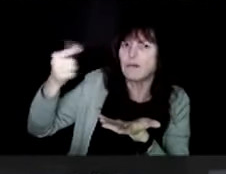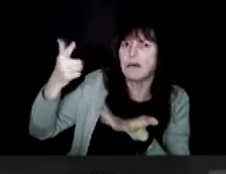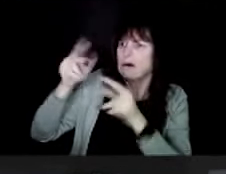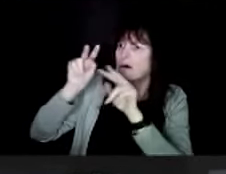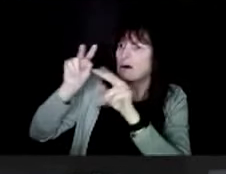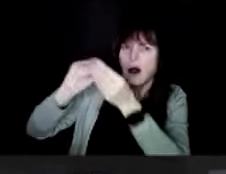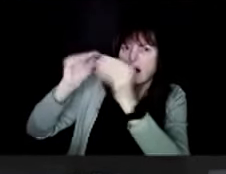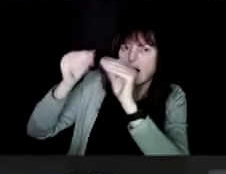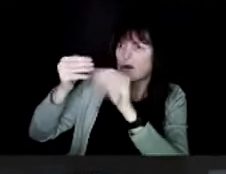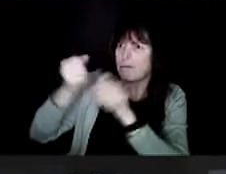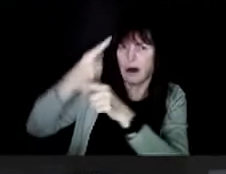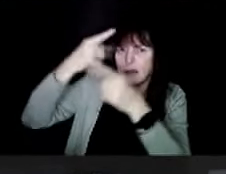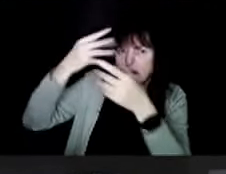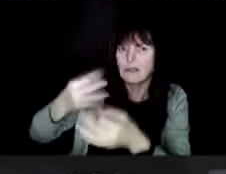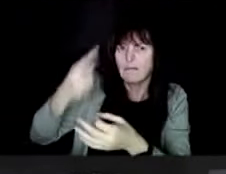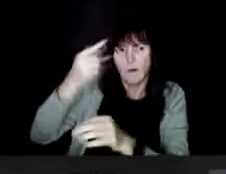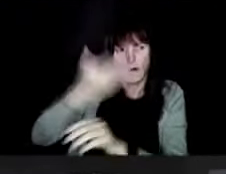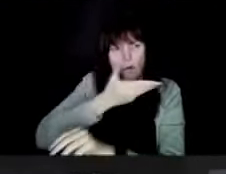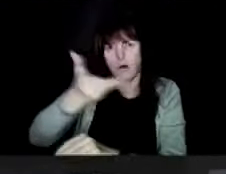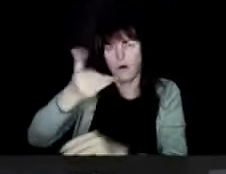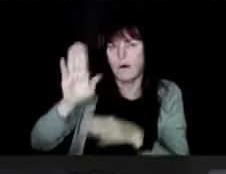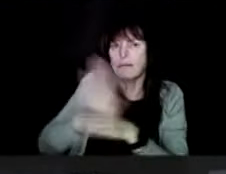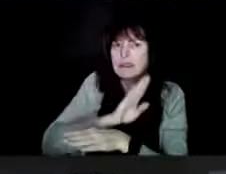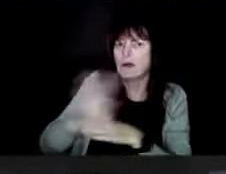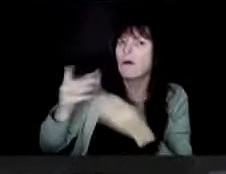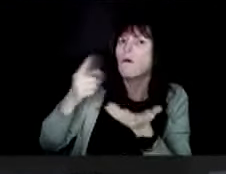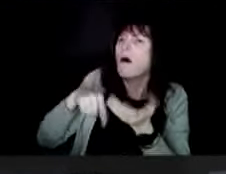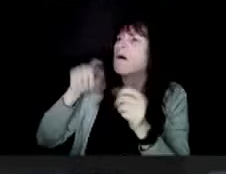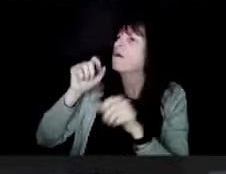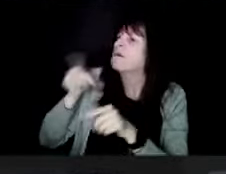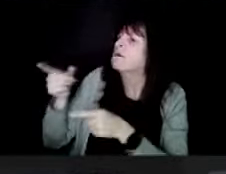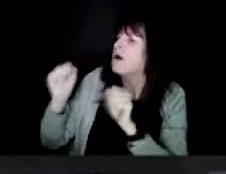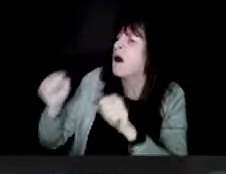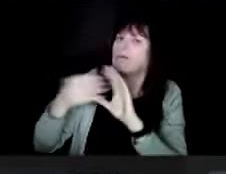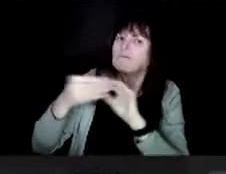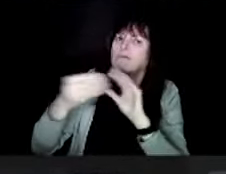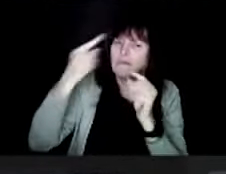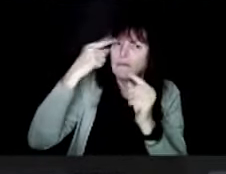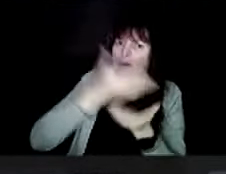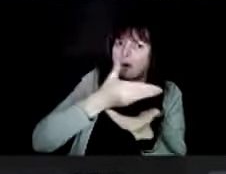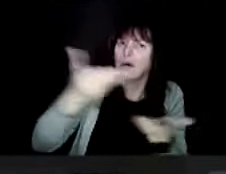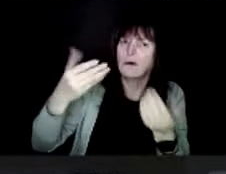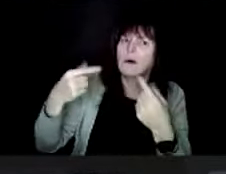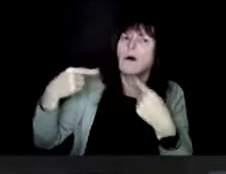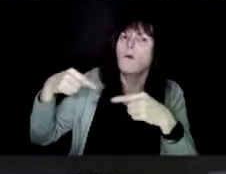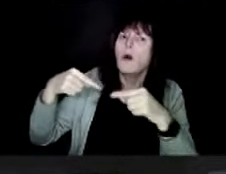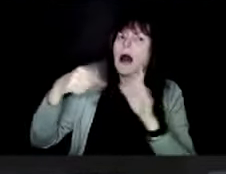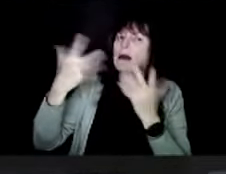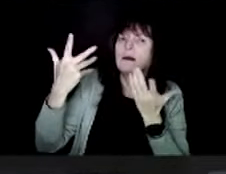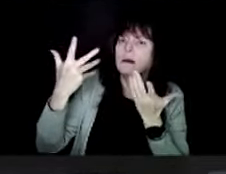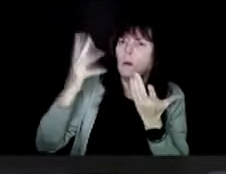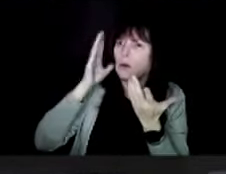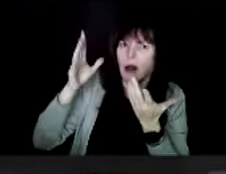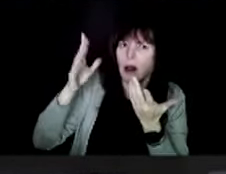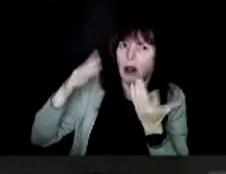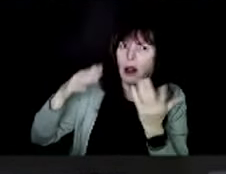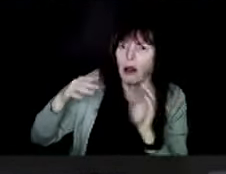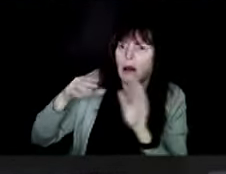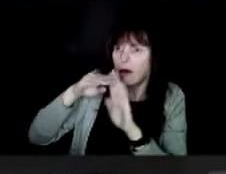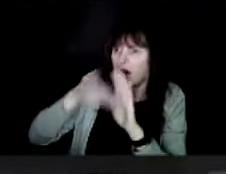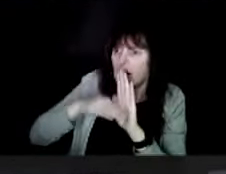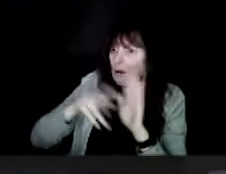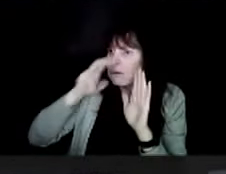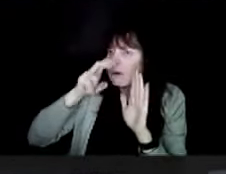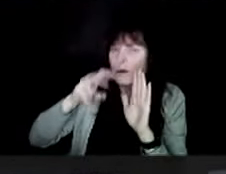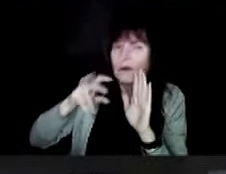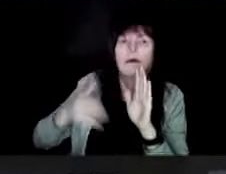them about the likelihood of whether restrictions will lift on January 26th? And can you also explain what specific threshold needs to be